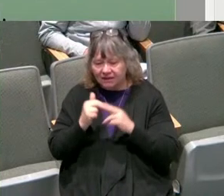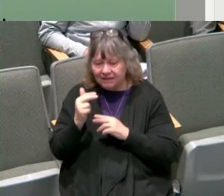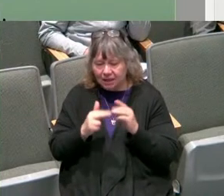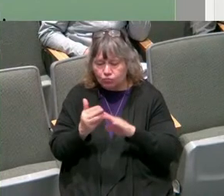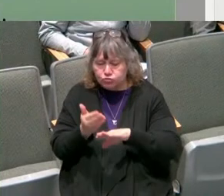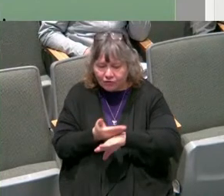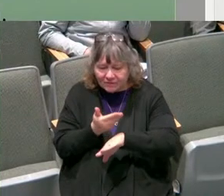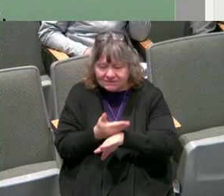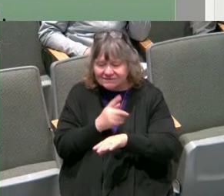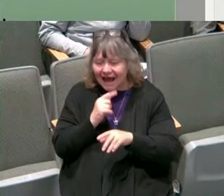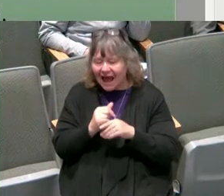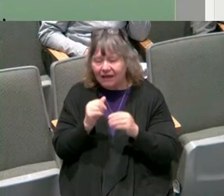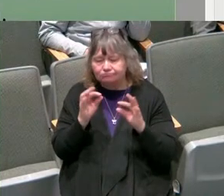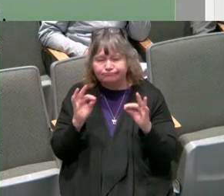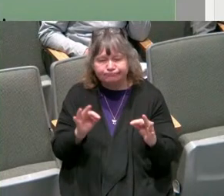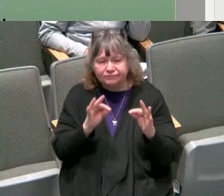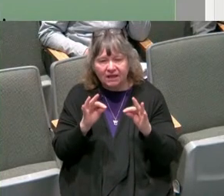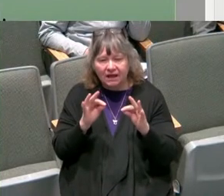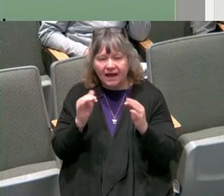plans